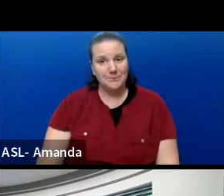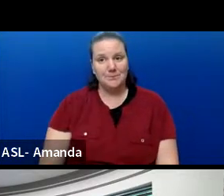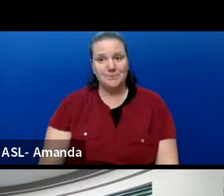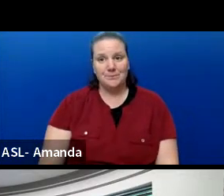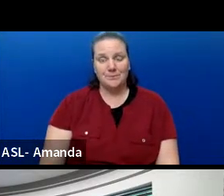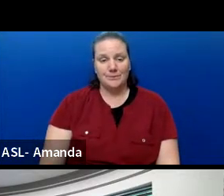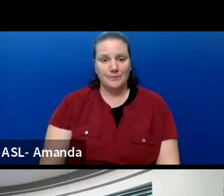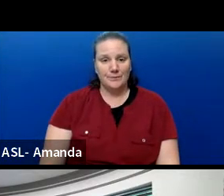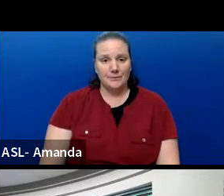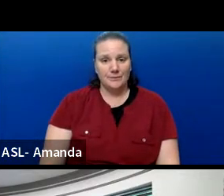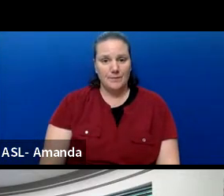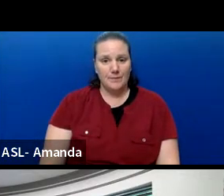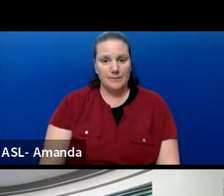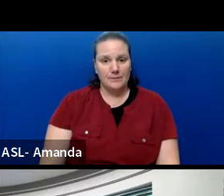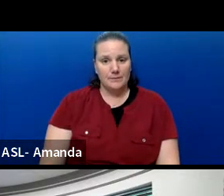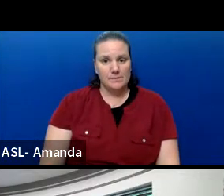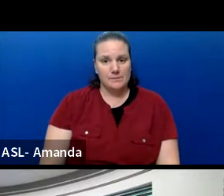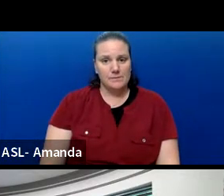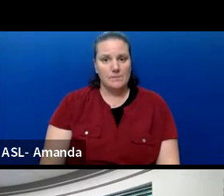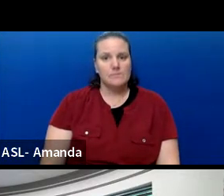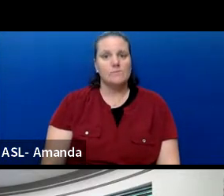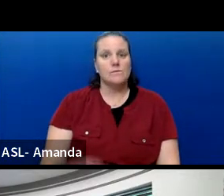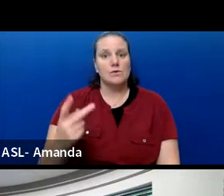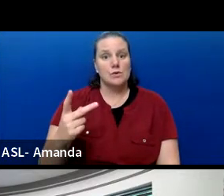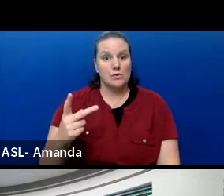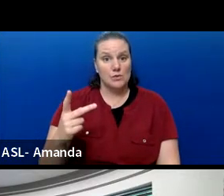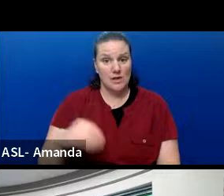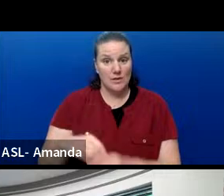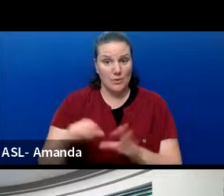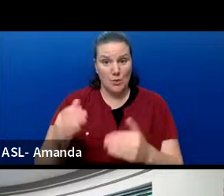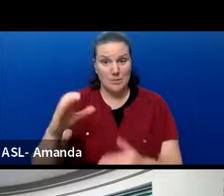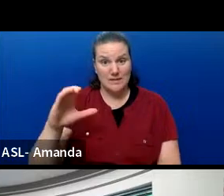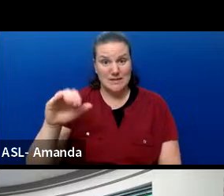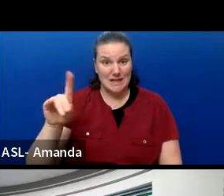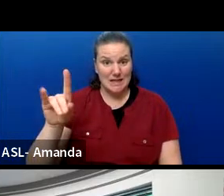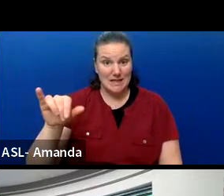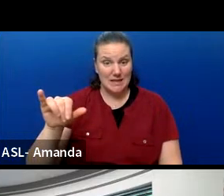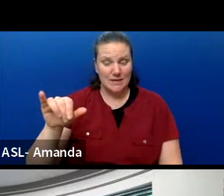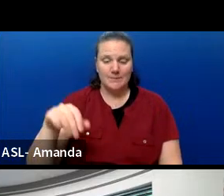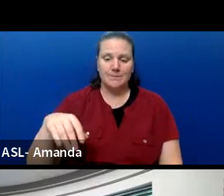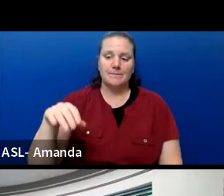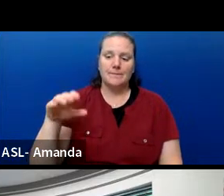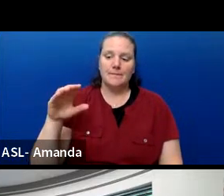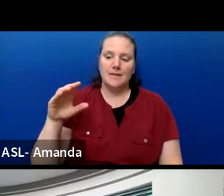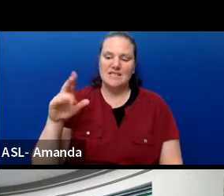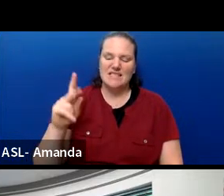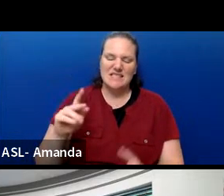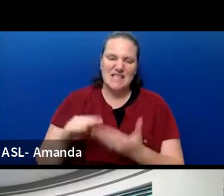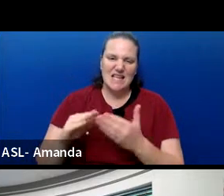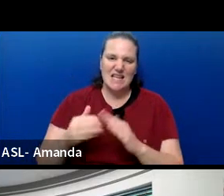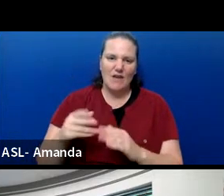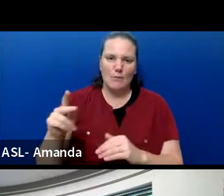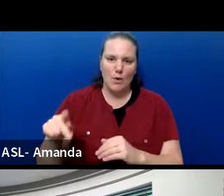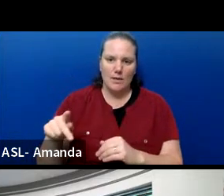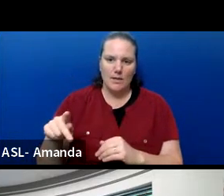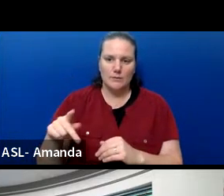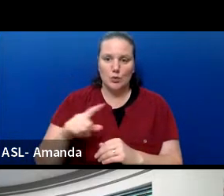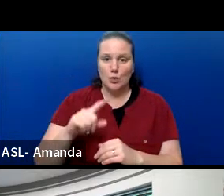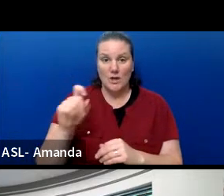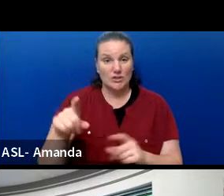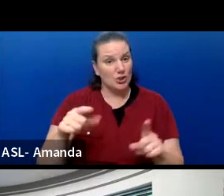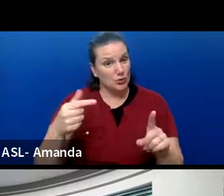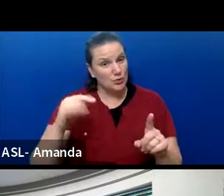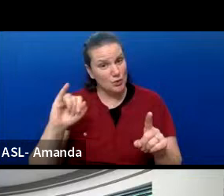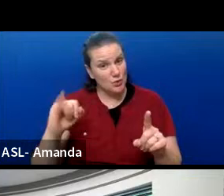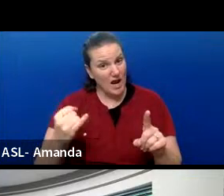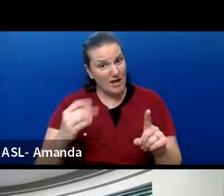I see you've got two in the room. Oh, yes. Cindy and then you're. Cynthia Castro, City of Portland. The question I had, Greg, as you're